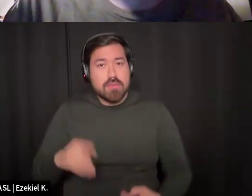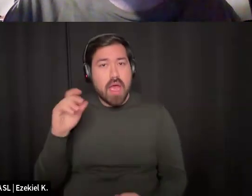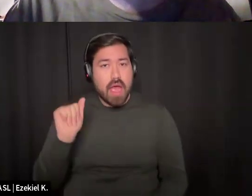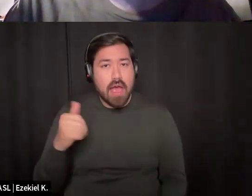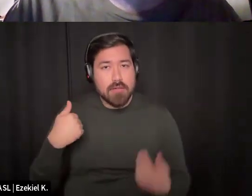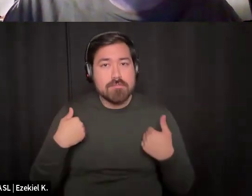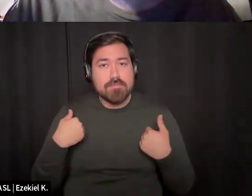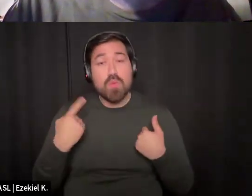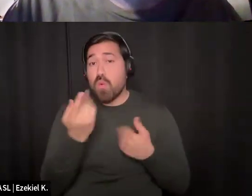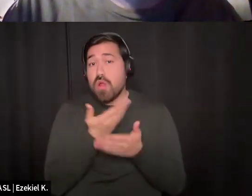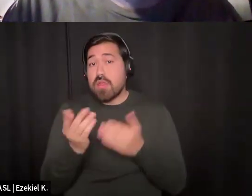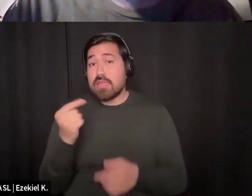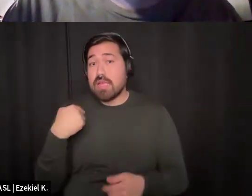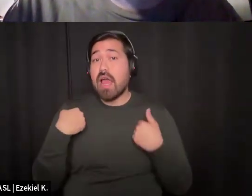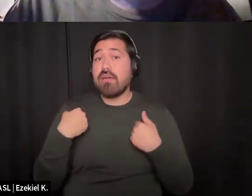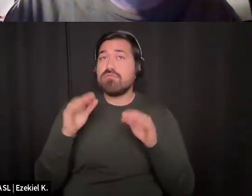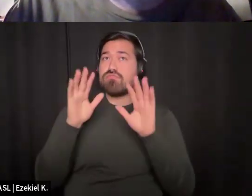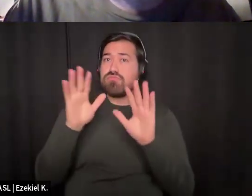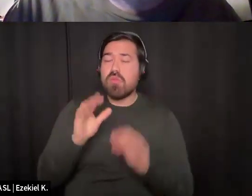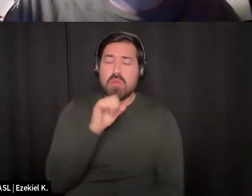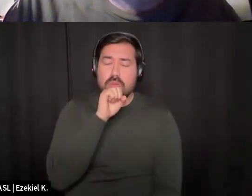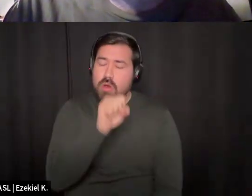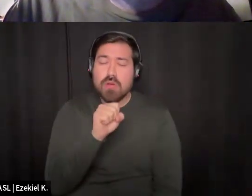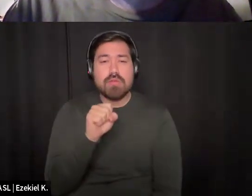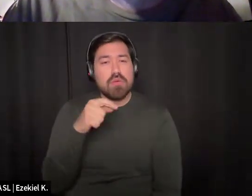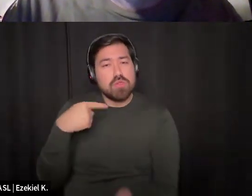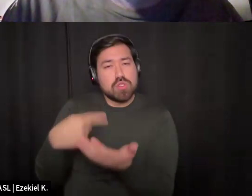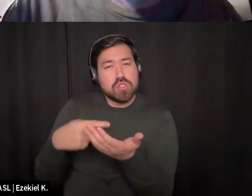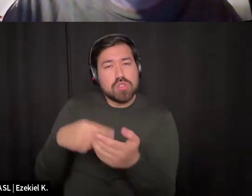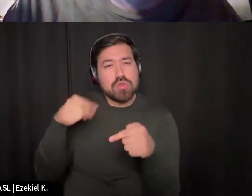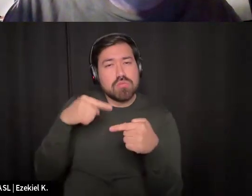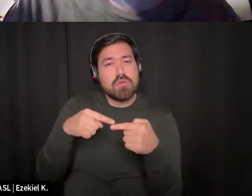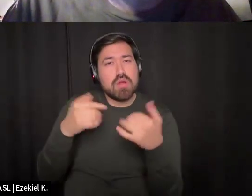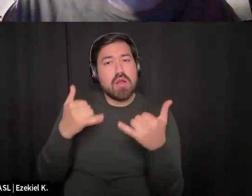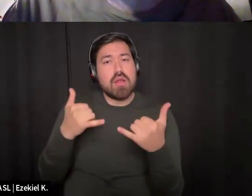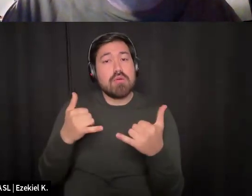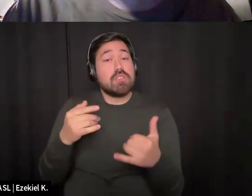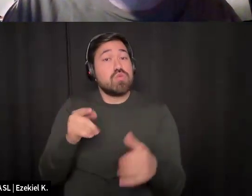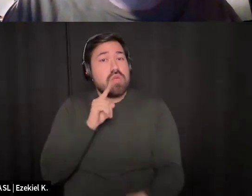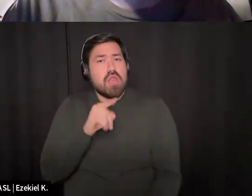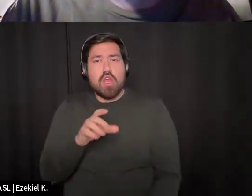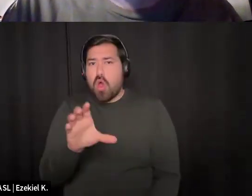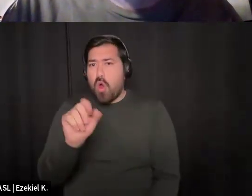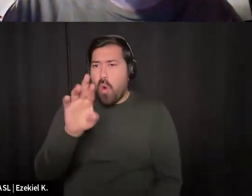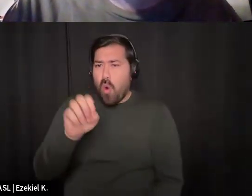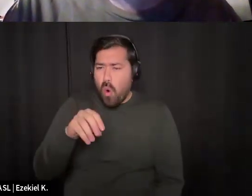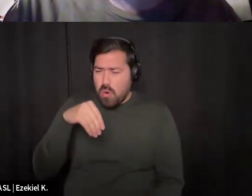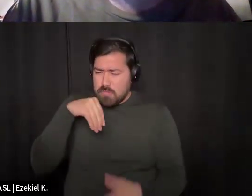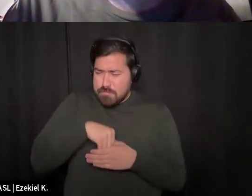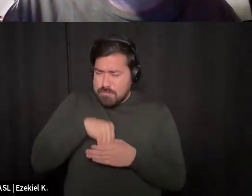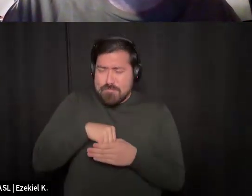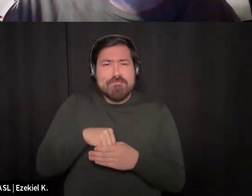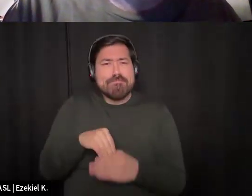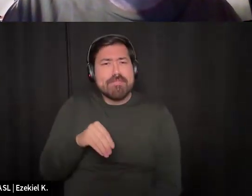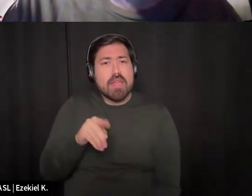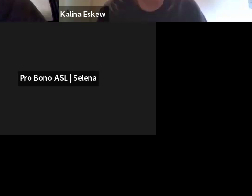one of the things that I love that you all are talking about is, the core of many folks'